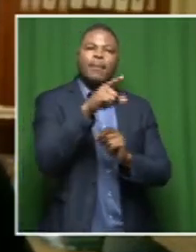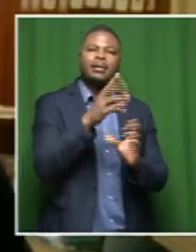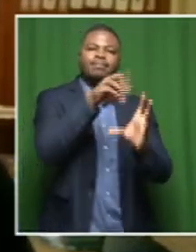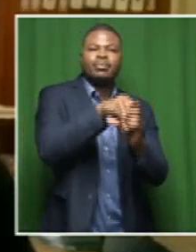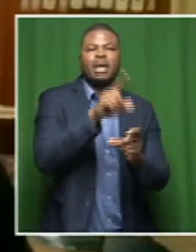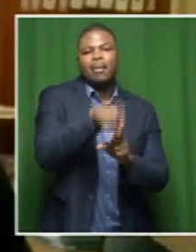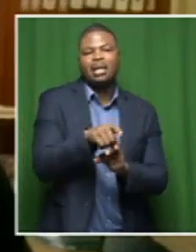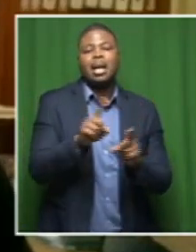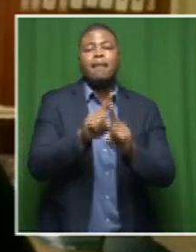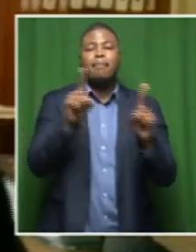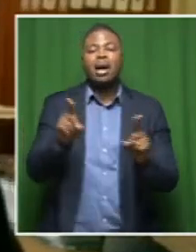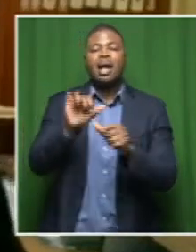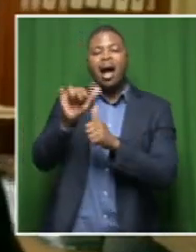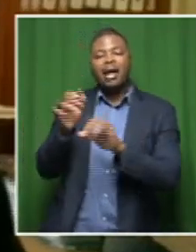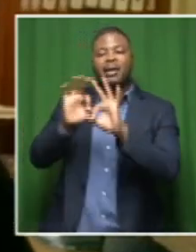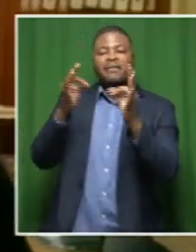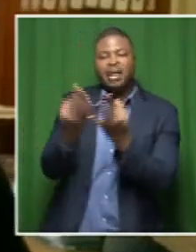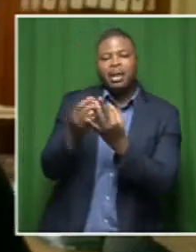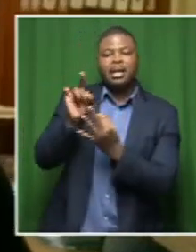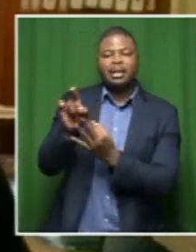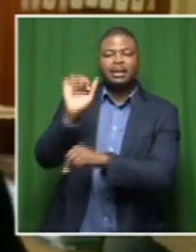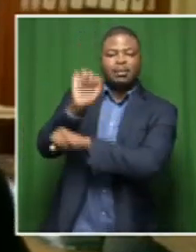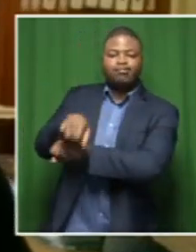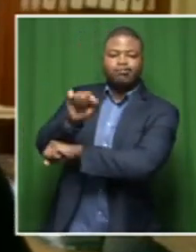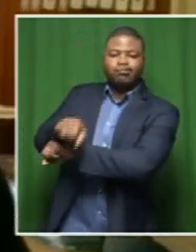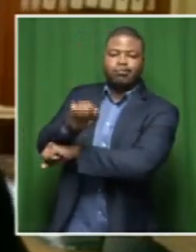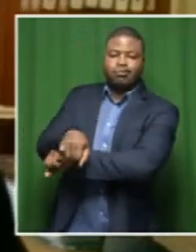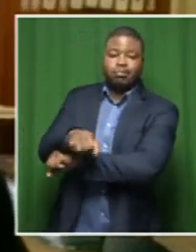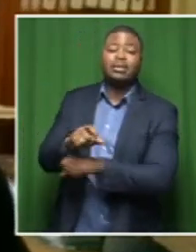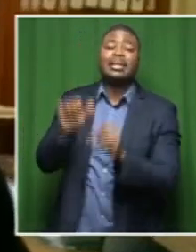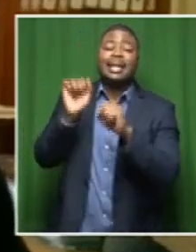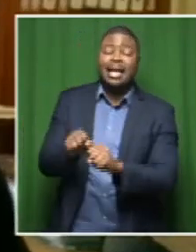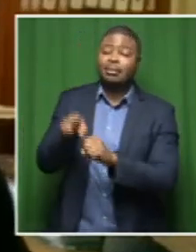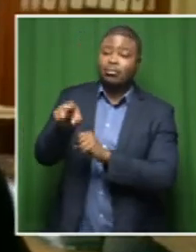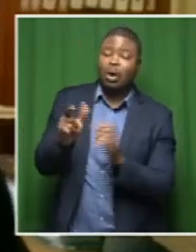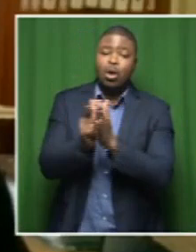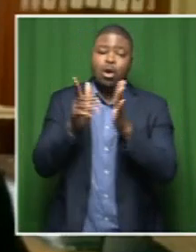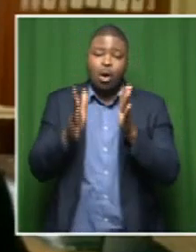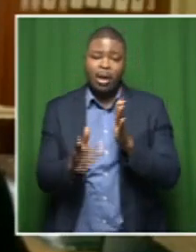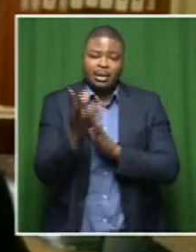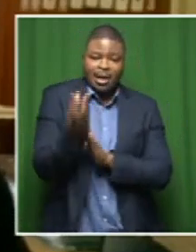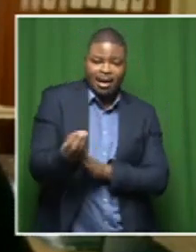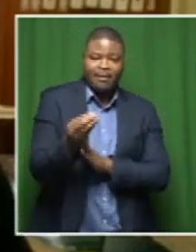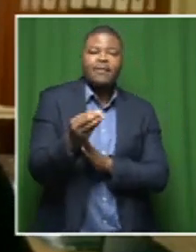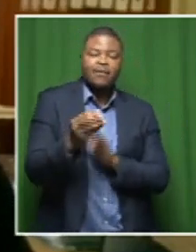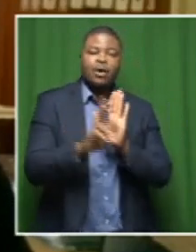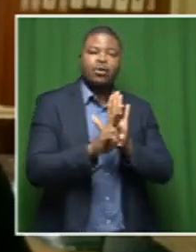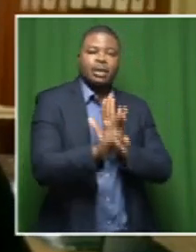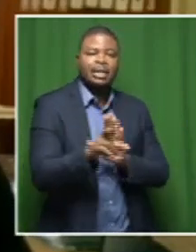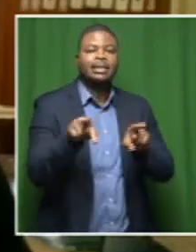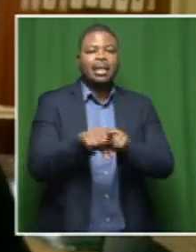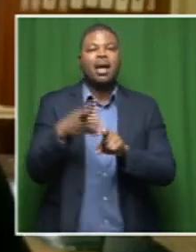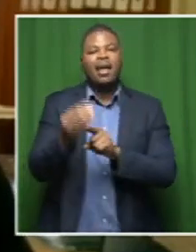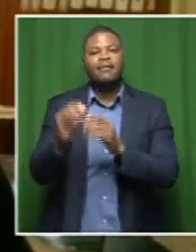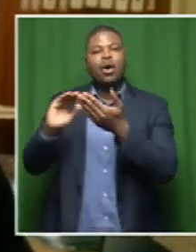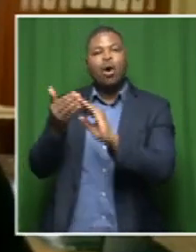the voices of the other families were amplified is because, yes, they were represented by lawyers. Yes, they had the civil society behind them. I think that's